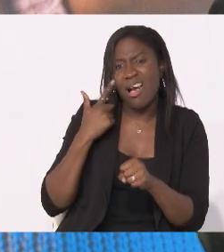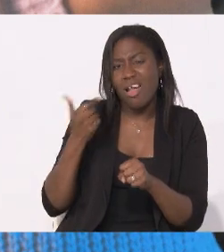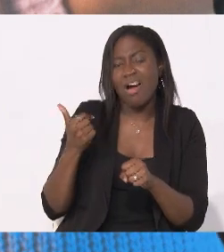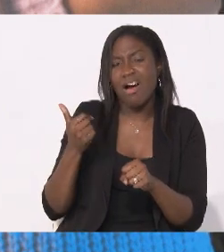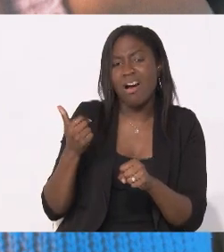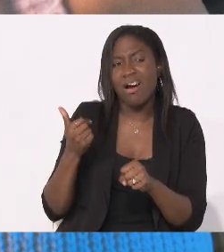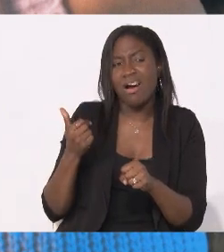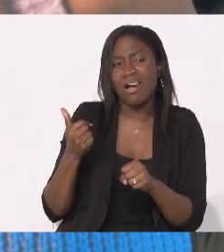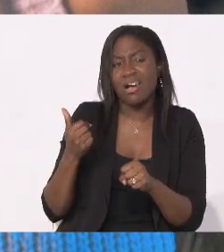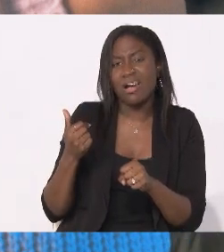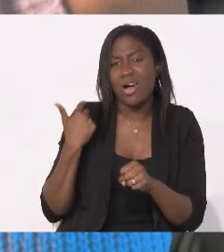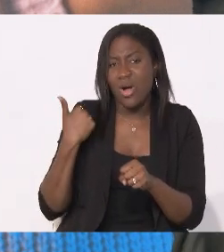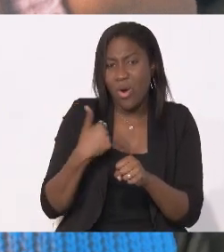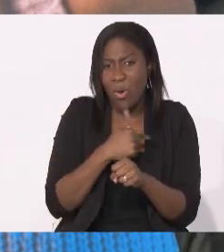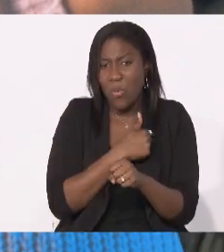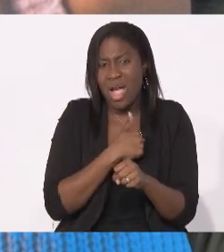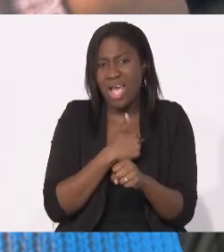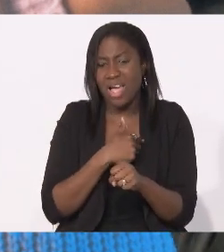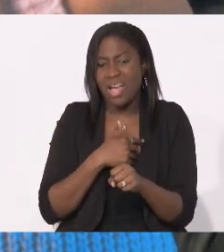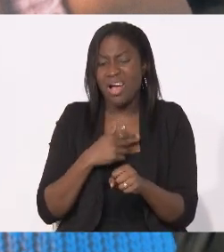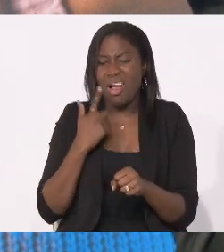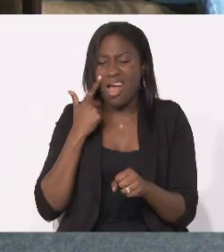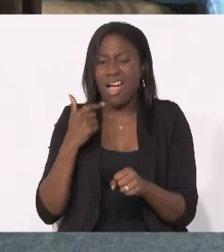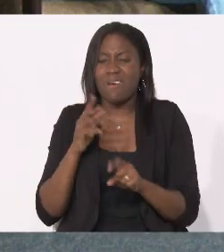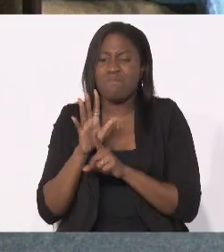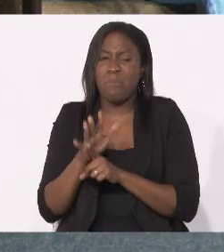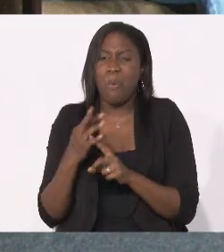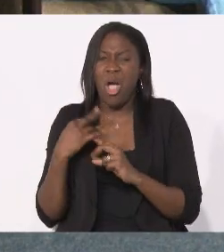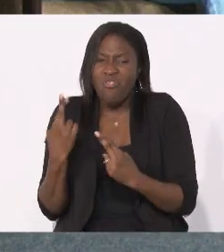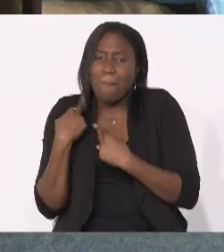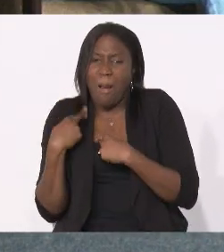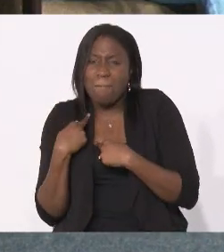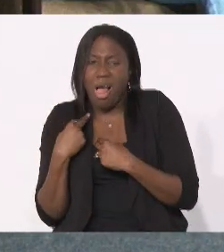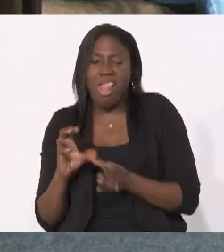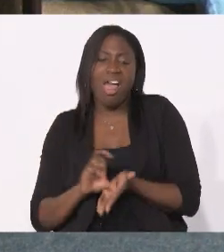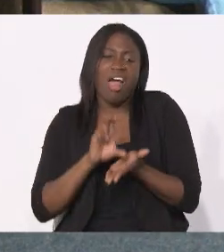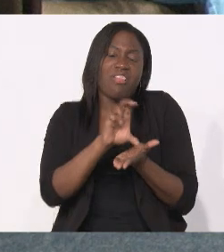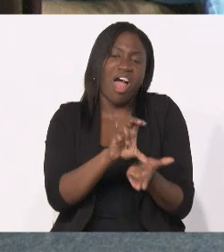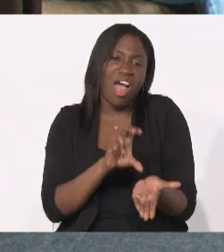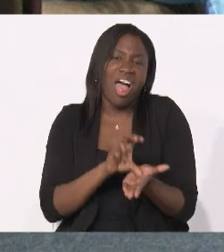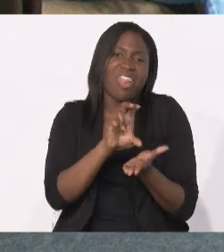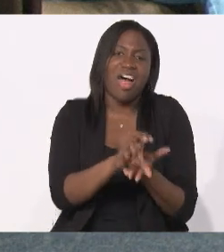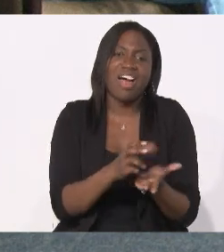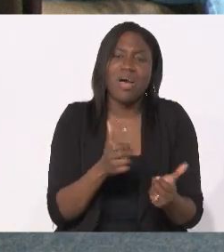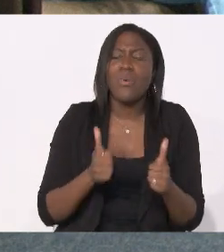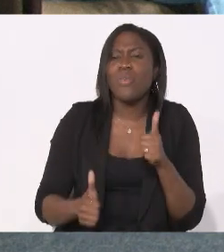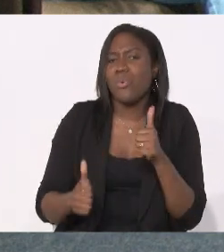your product in it, and they will say, but what am I getting out of it?